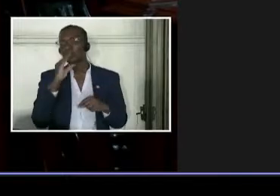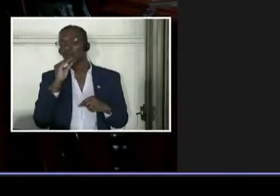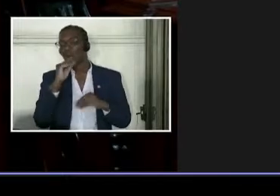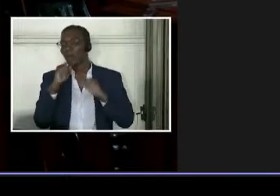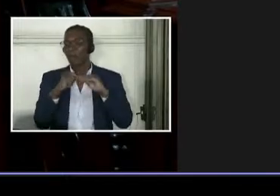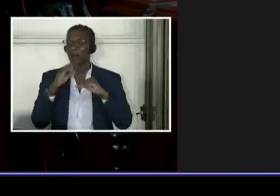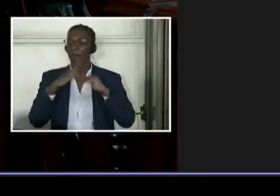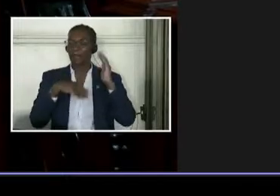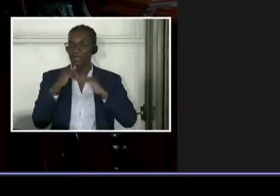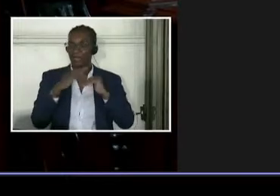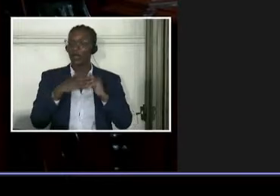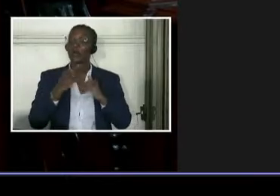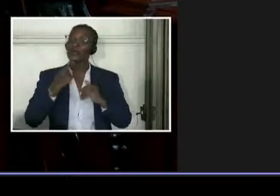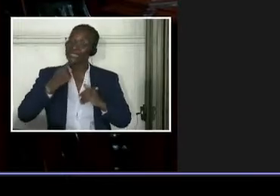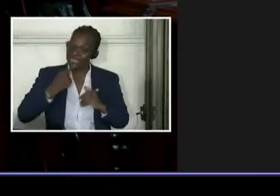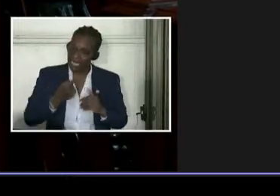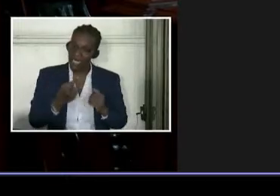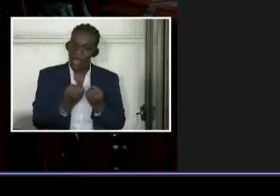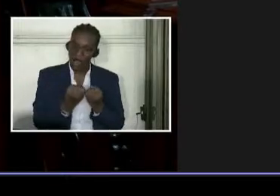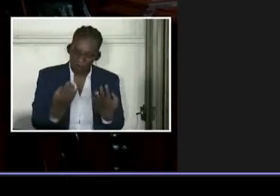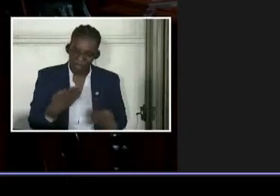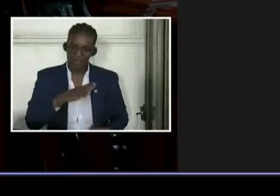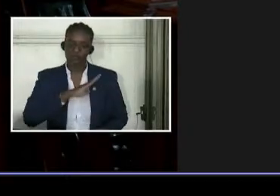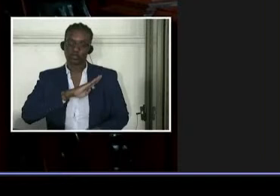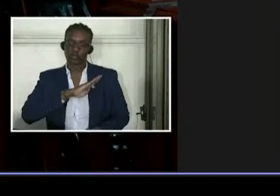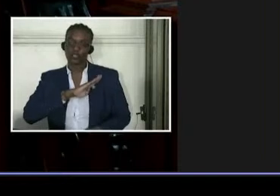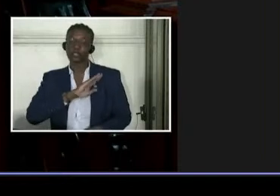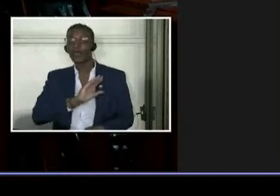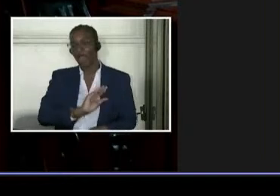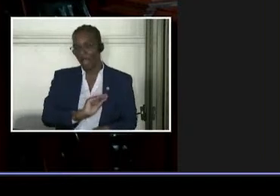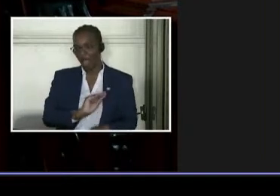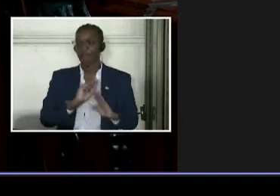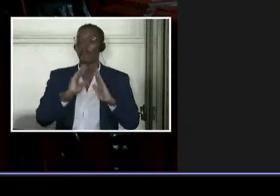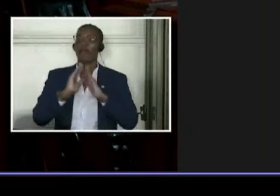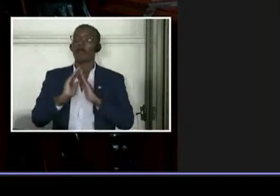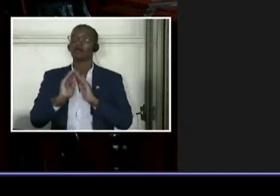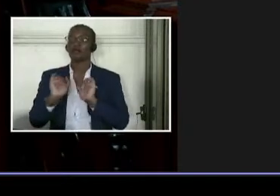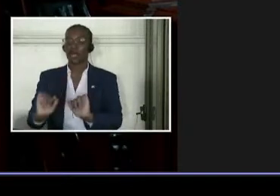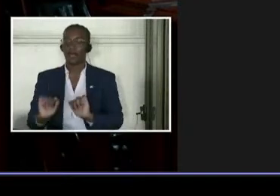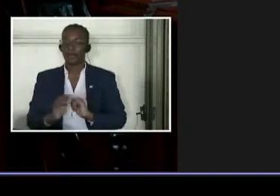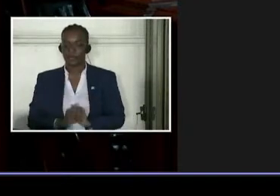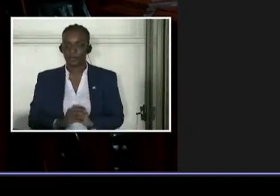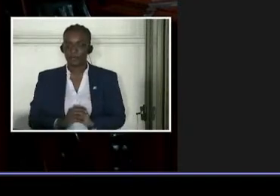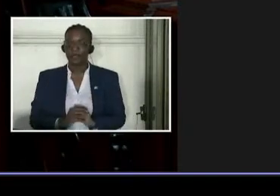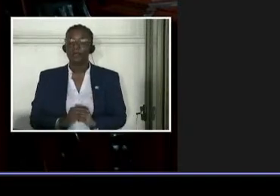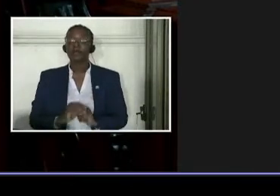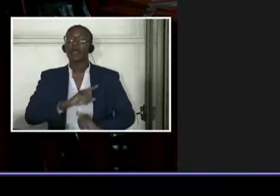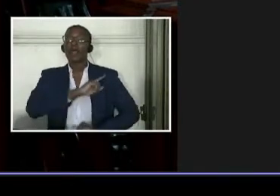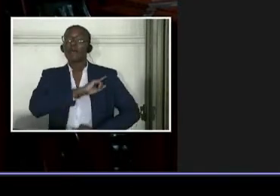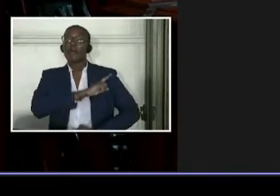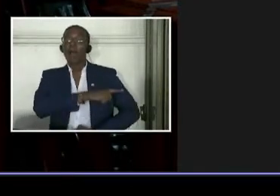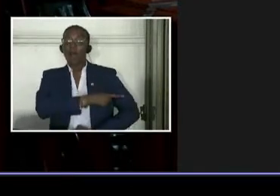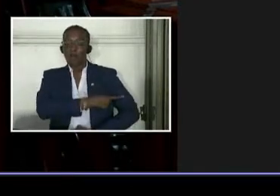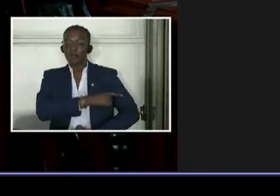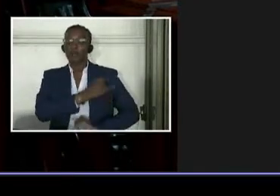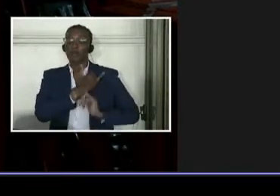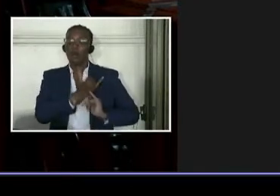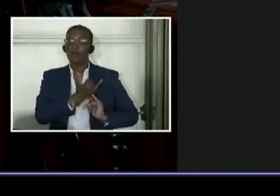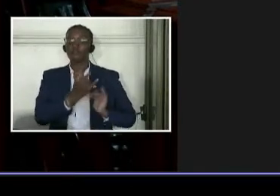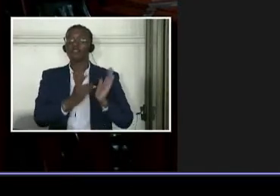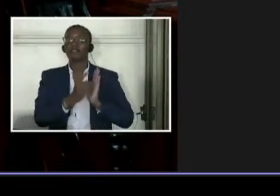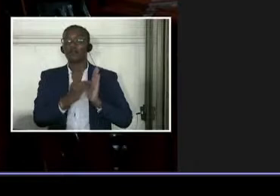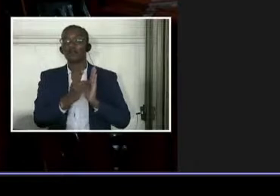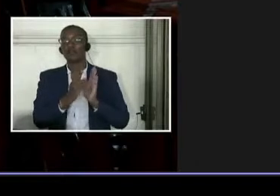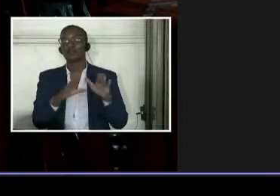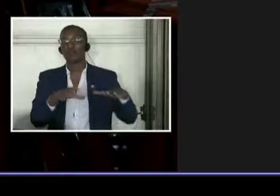about building. We'll be telling you how many military veterans are having their houses. Empowerment of designated groups were very much